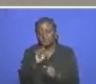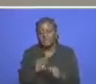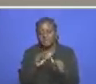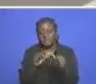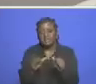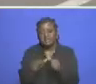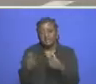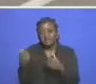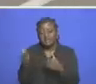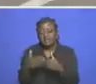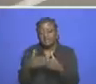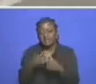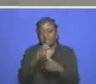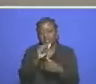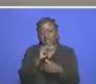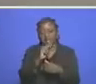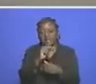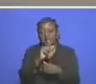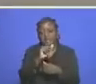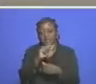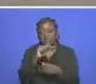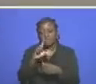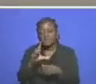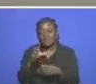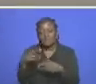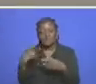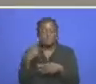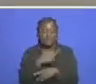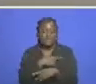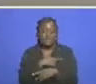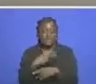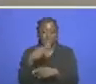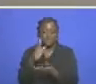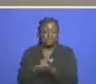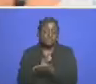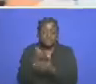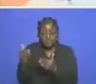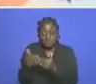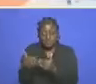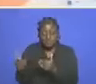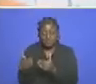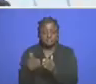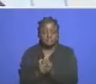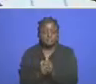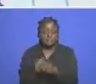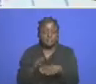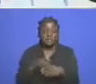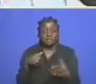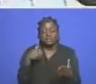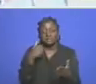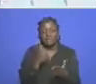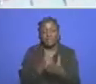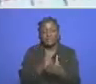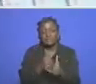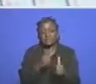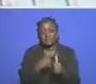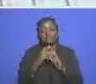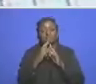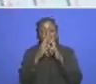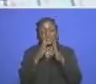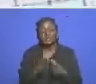press liaison officer ASP Audley Peters fills in the rest of the details. On the arrival of the first responders, they met